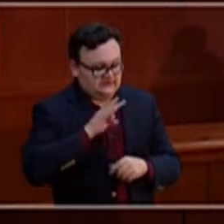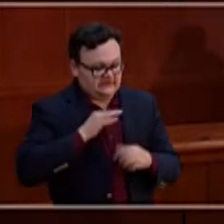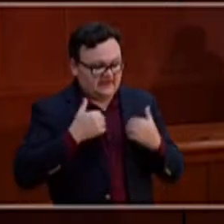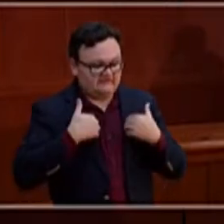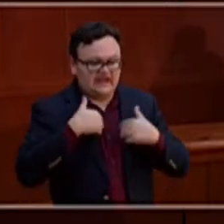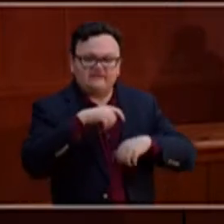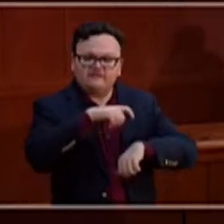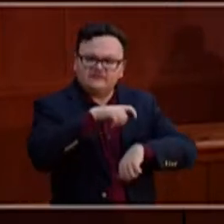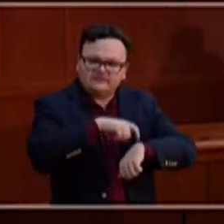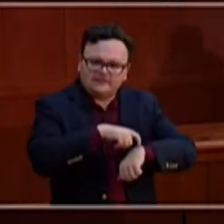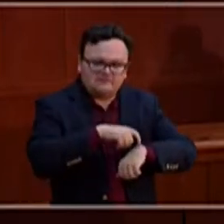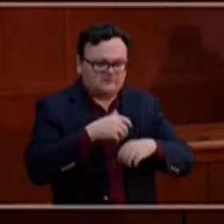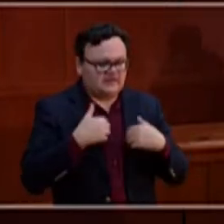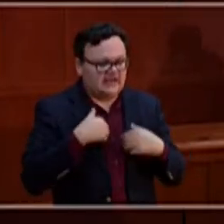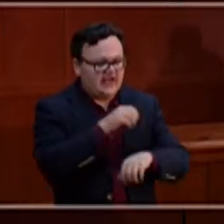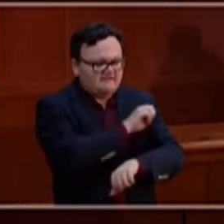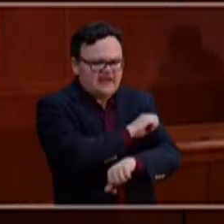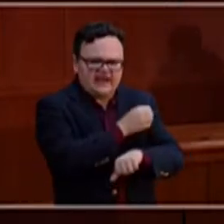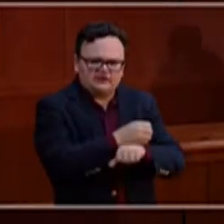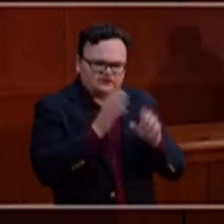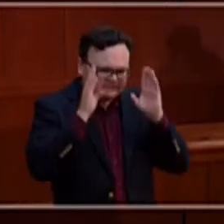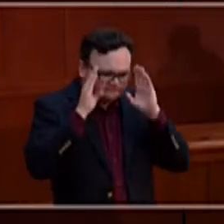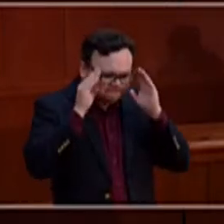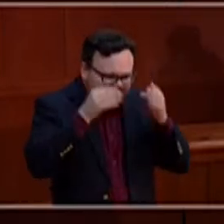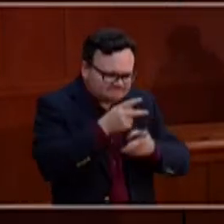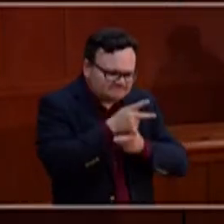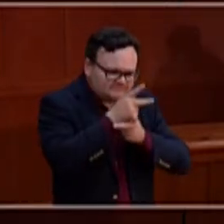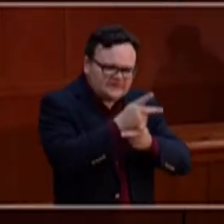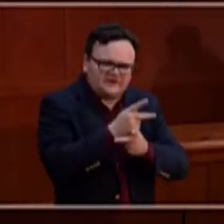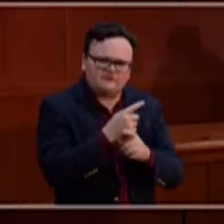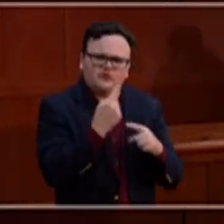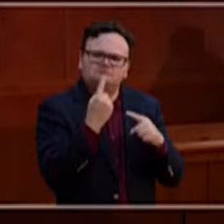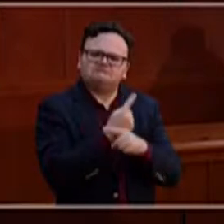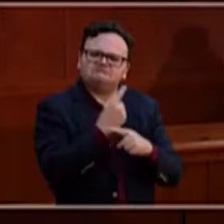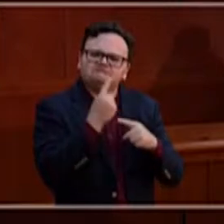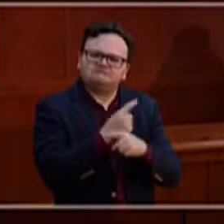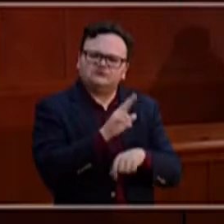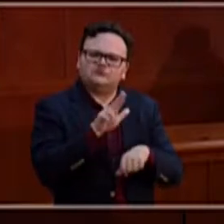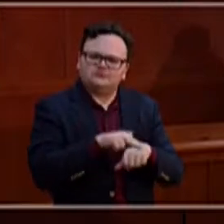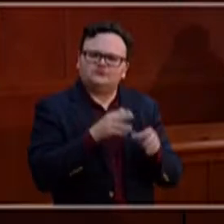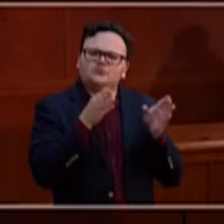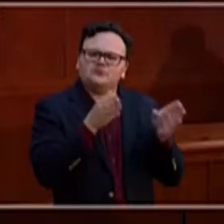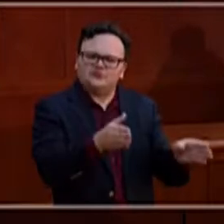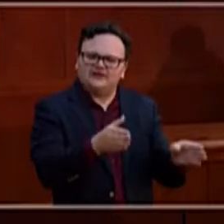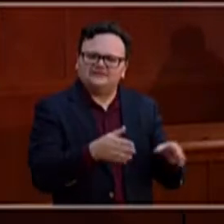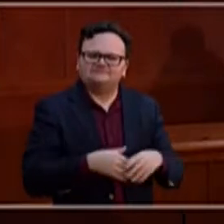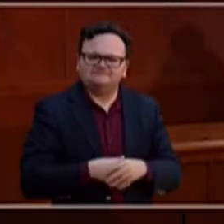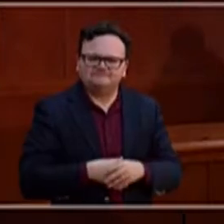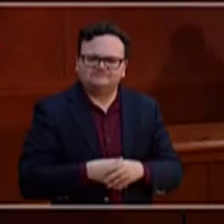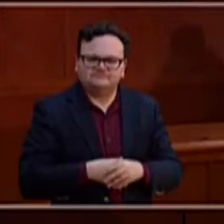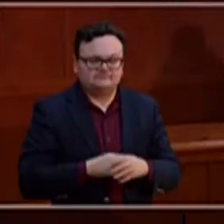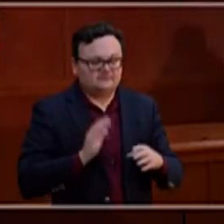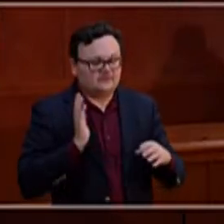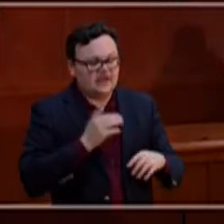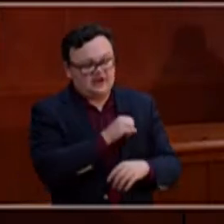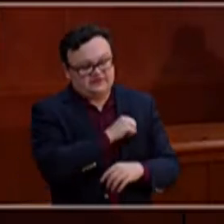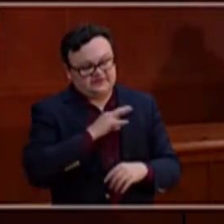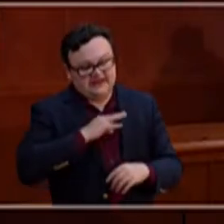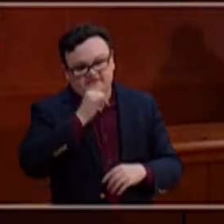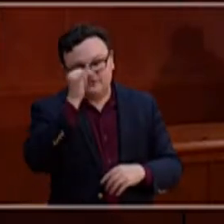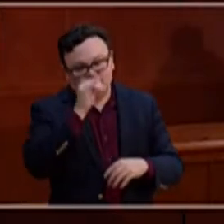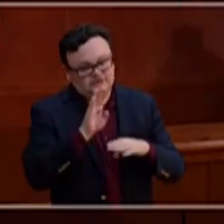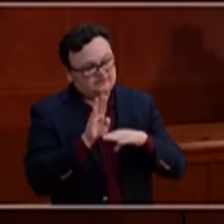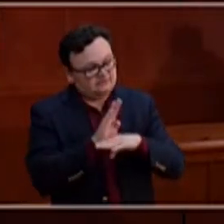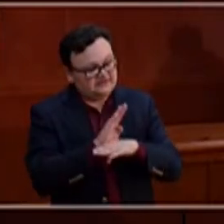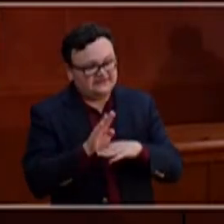energy necessary to take care of the patients in the normal way that we do it. Our staff is really busy. They're tired.